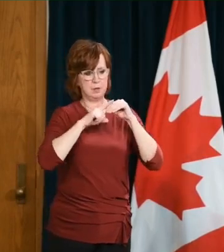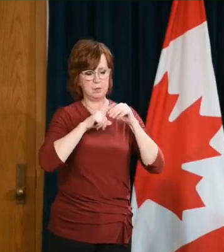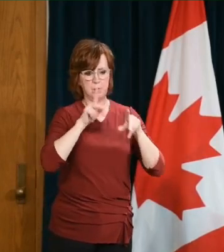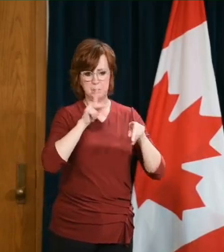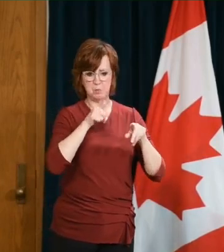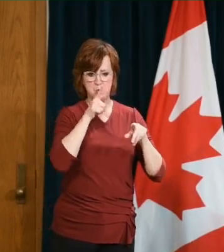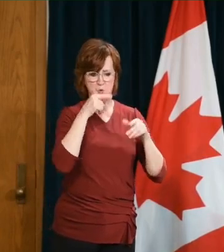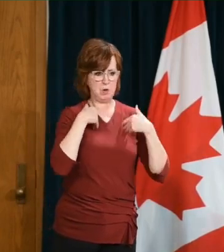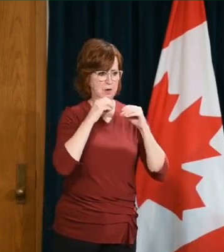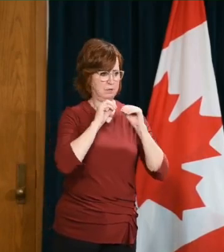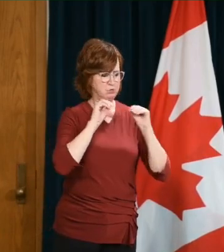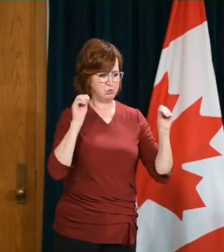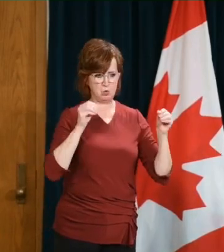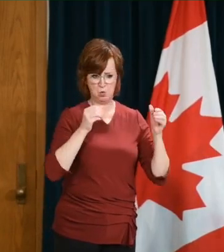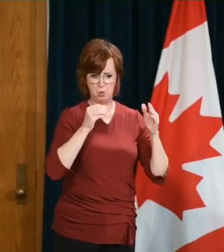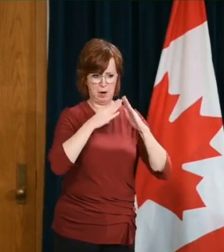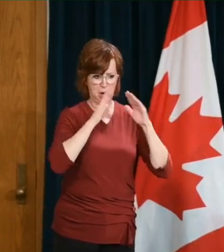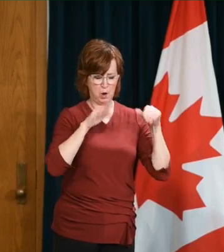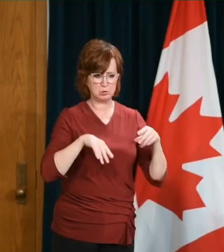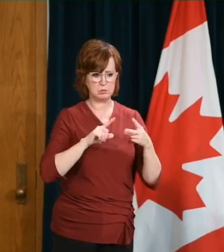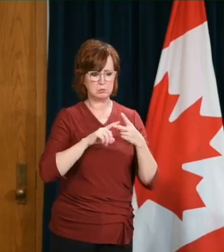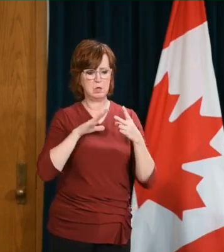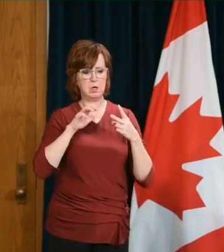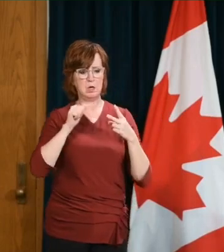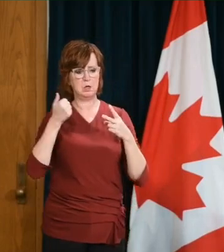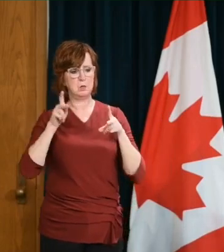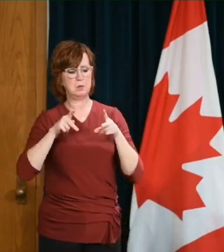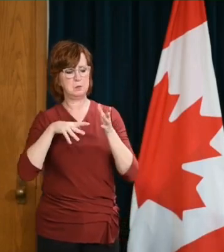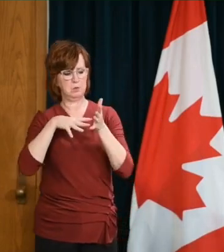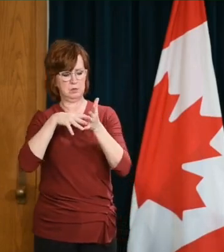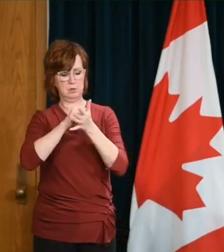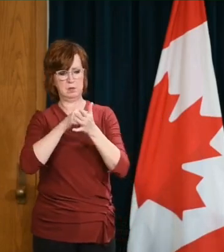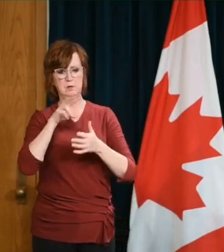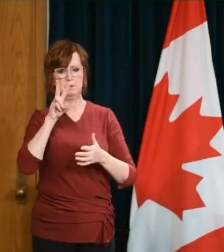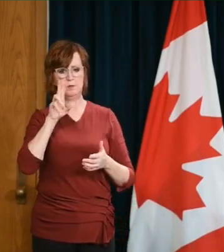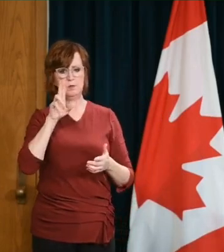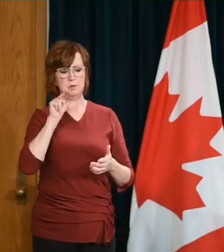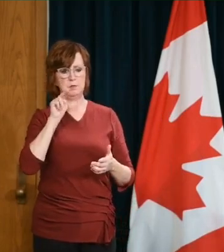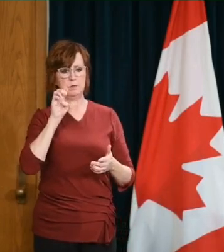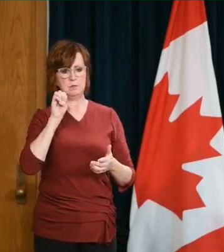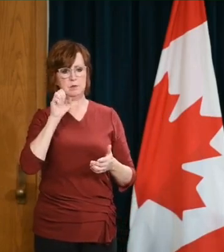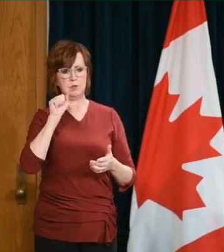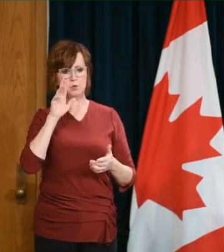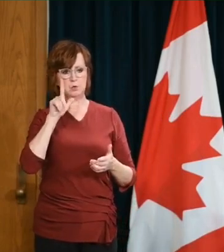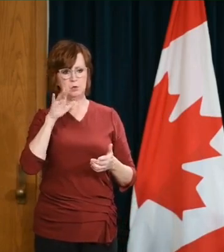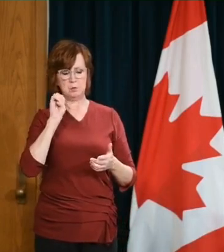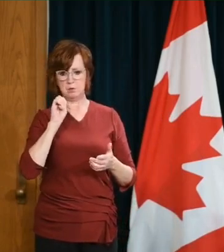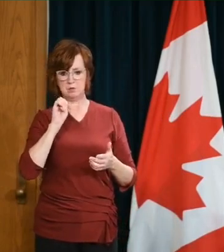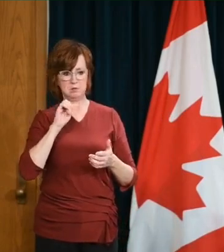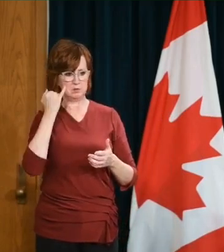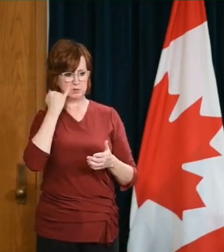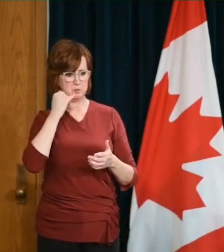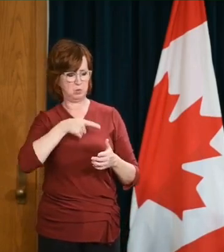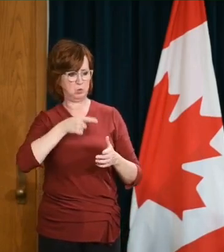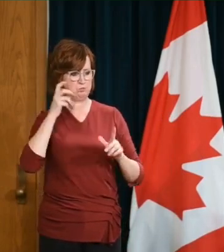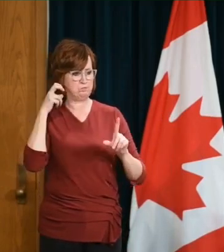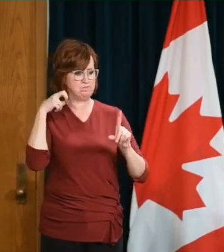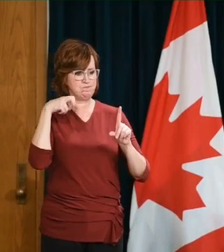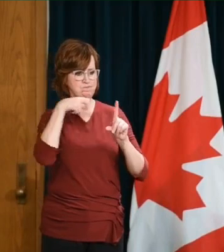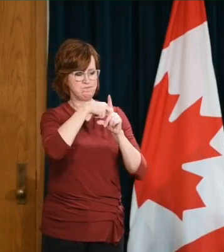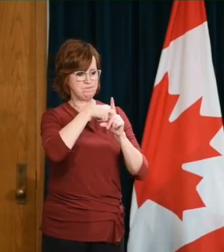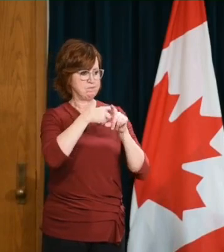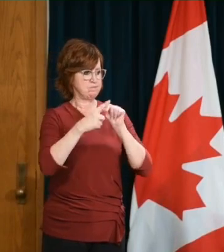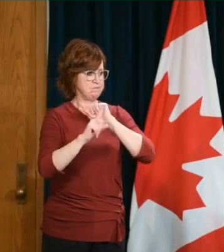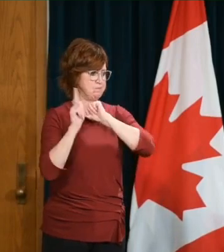homeless people, suggesting that some of these people may not be able to actually A, afford the fine, or that B, they have really nowhere to